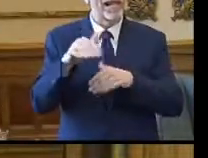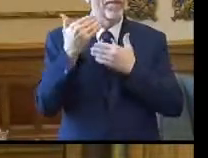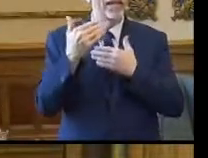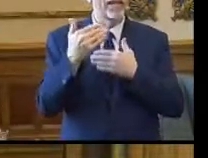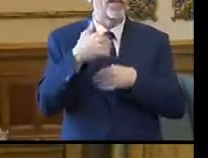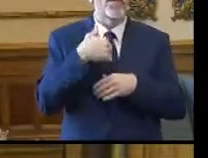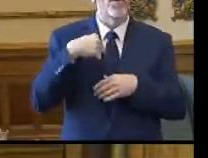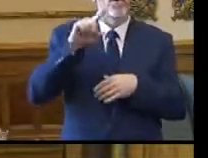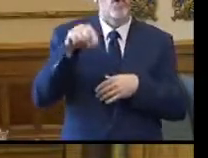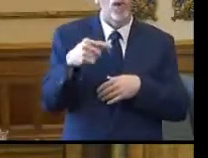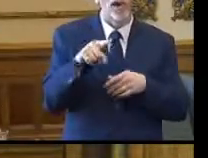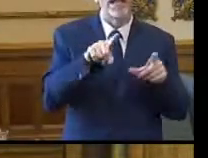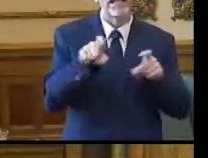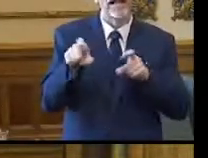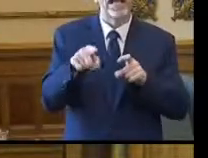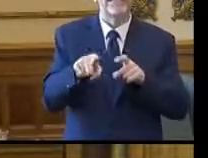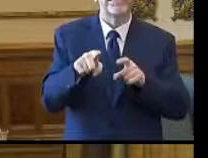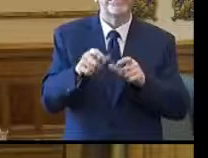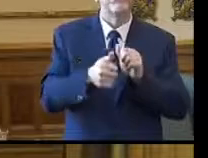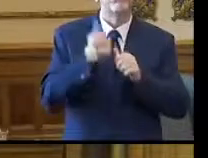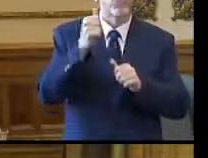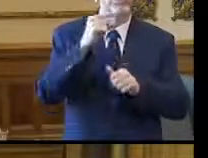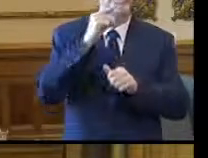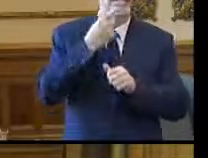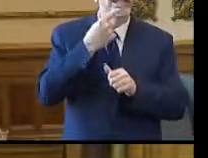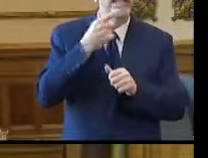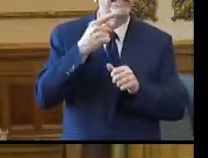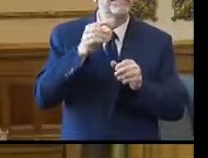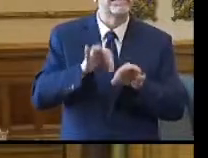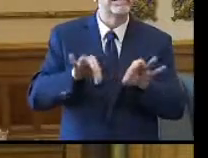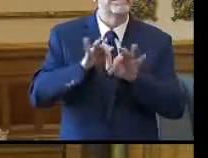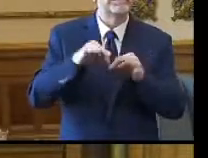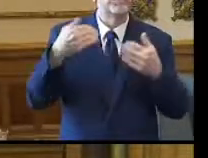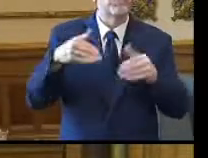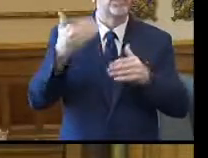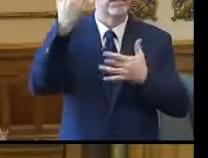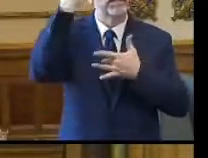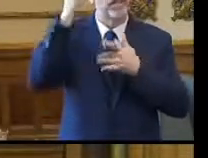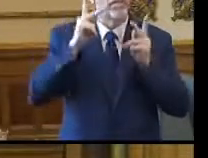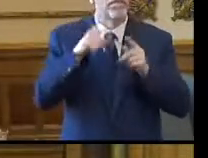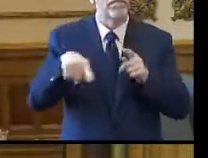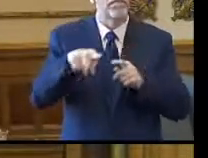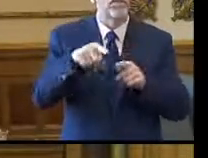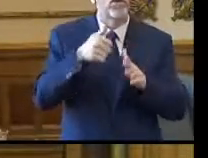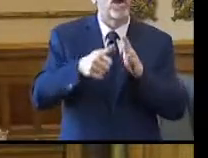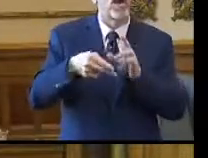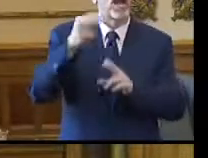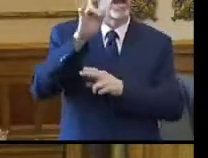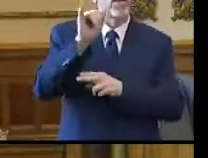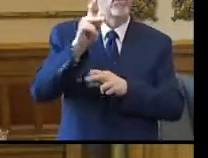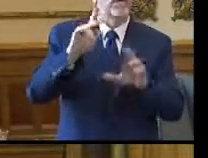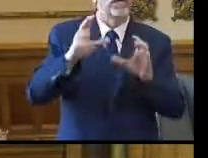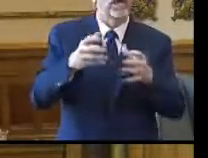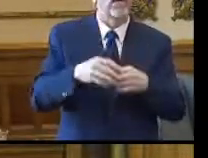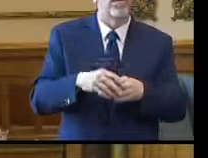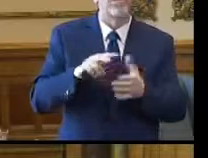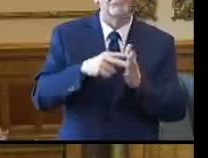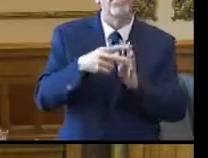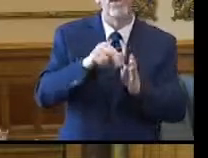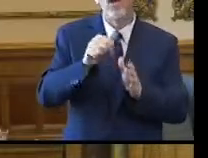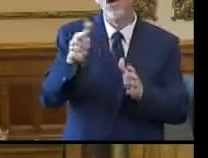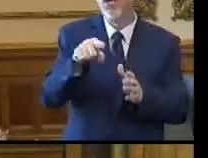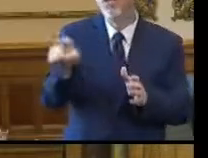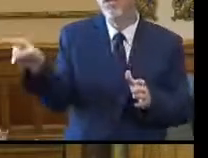only testing our most significantly severely ill individuals that have that fall into this high risk category. So all of those